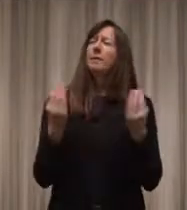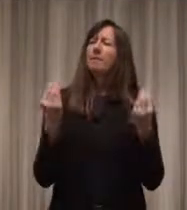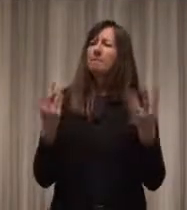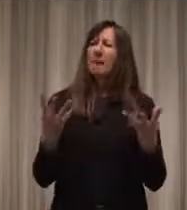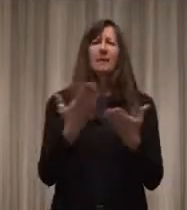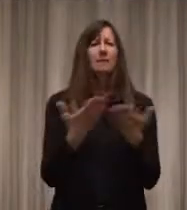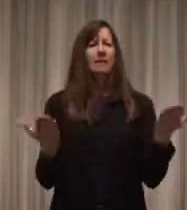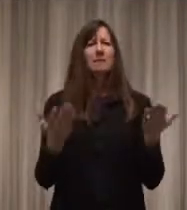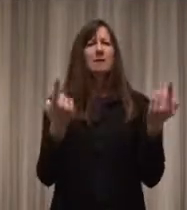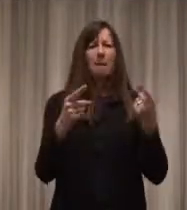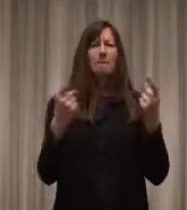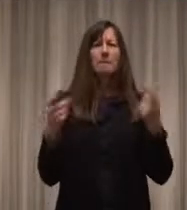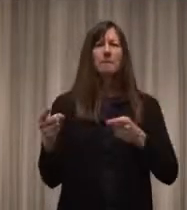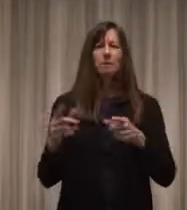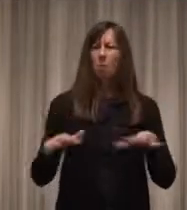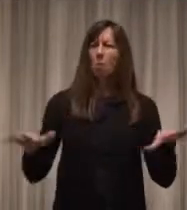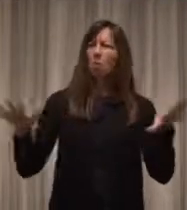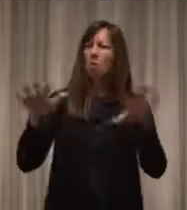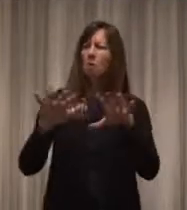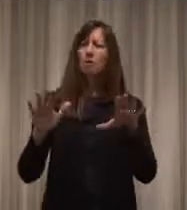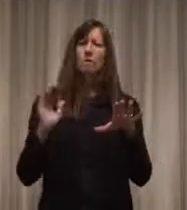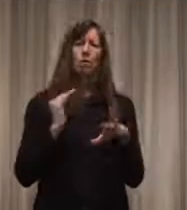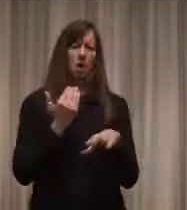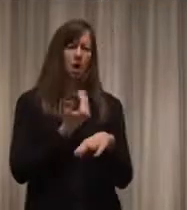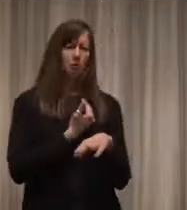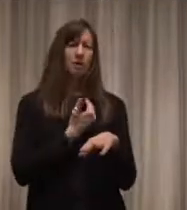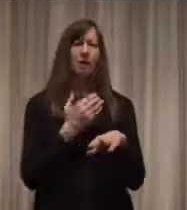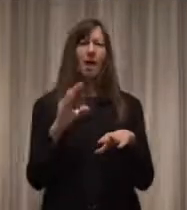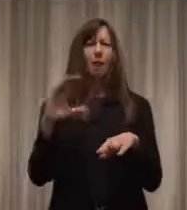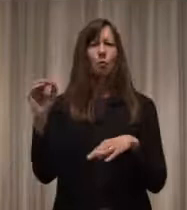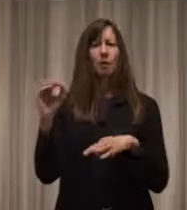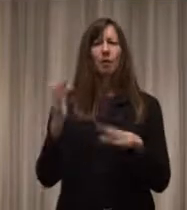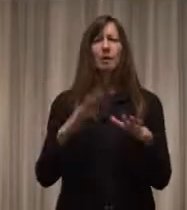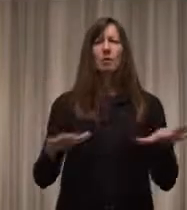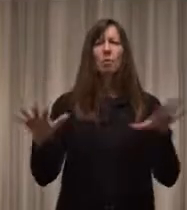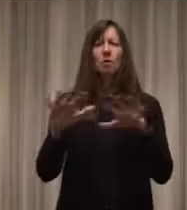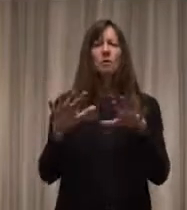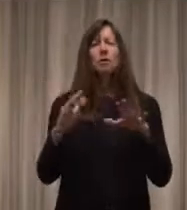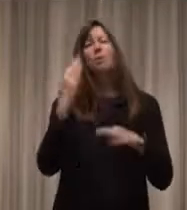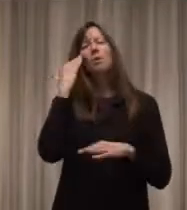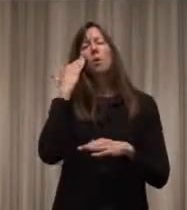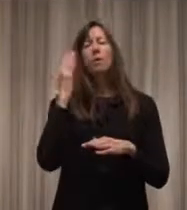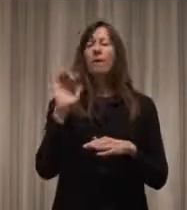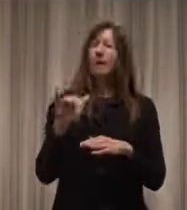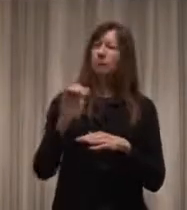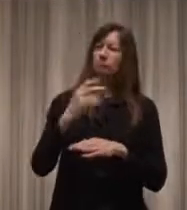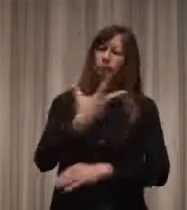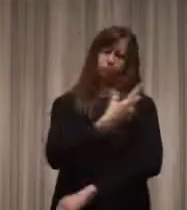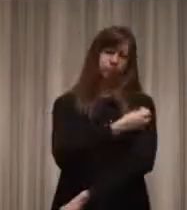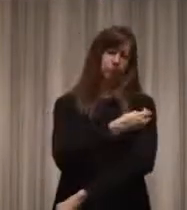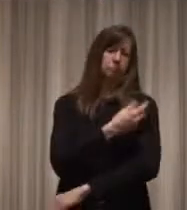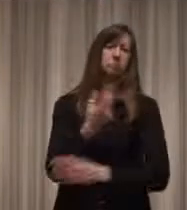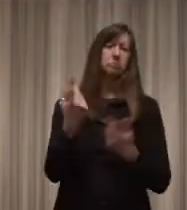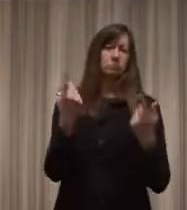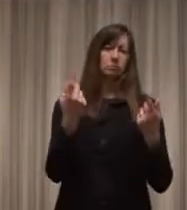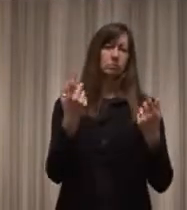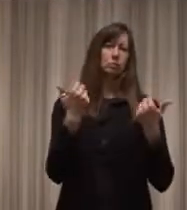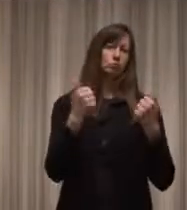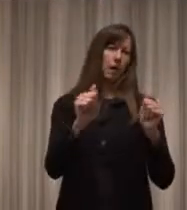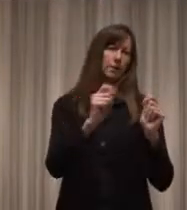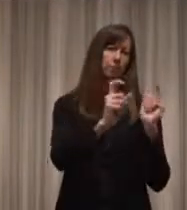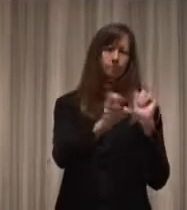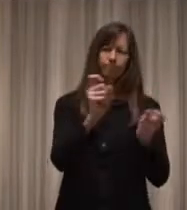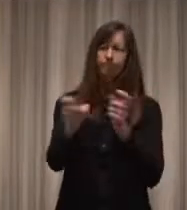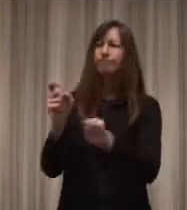county and in our community. In addition to dealing with the health epidemic and getting the vaccine out, we've been doing a tremendous amount of work on our recovery